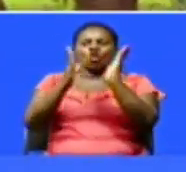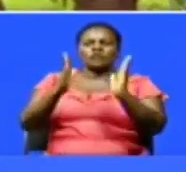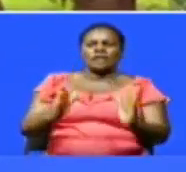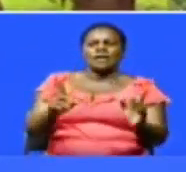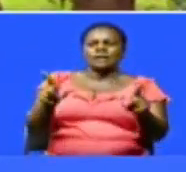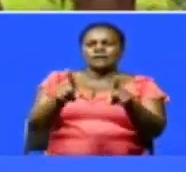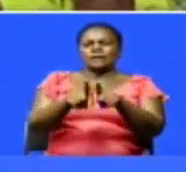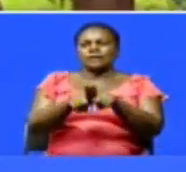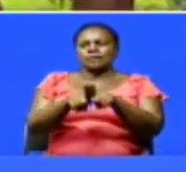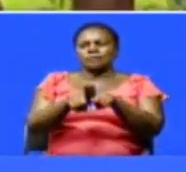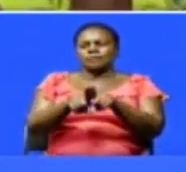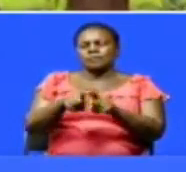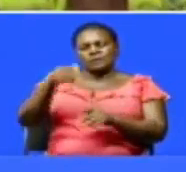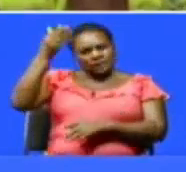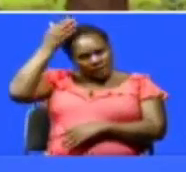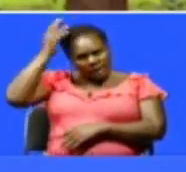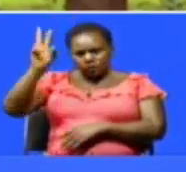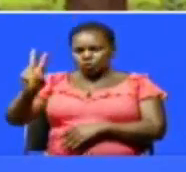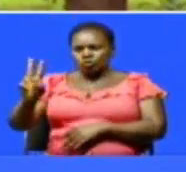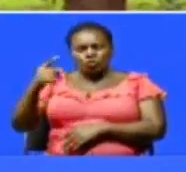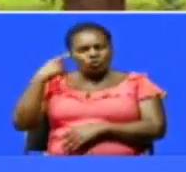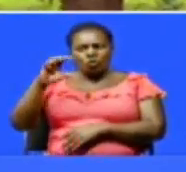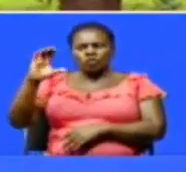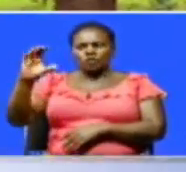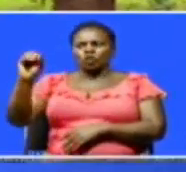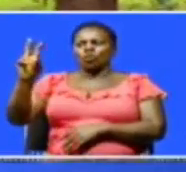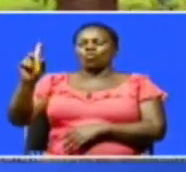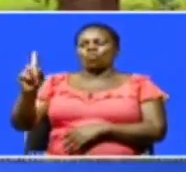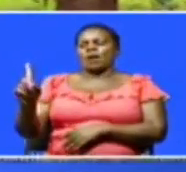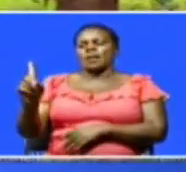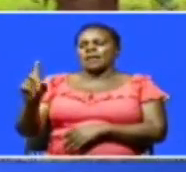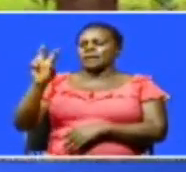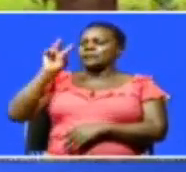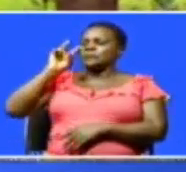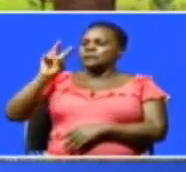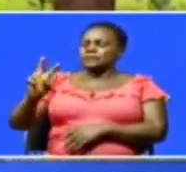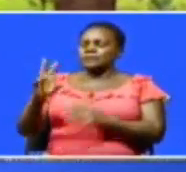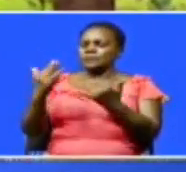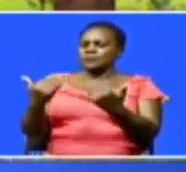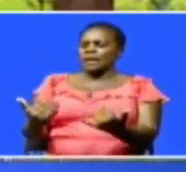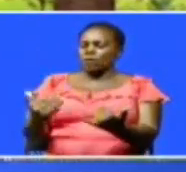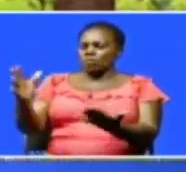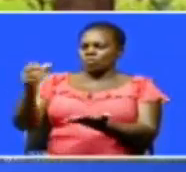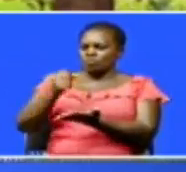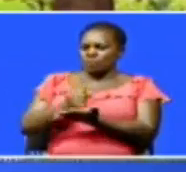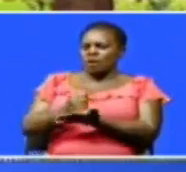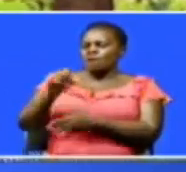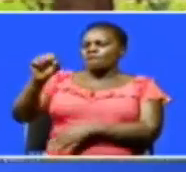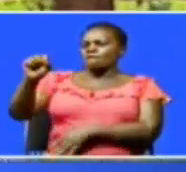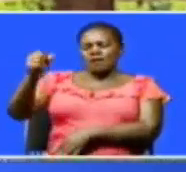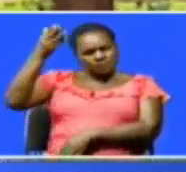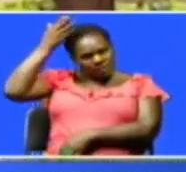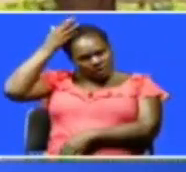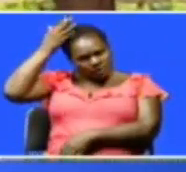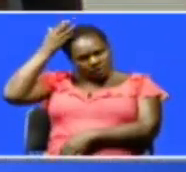require 2 nurses for every clinical officer. Now we can see that they're employing 5 nurses to